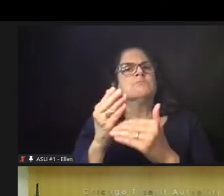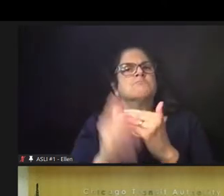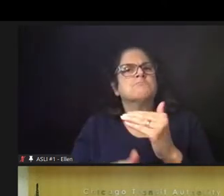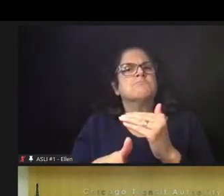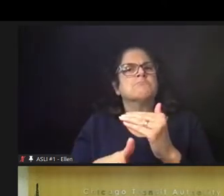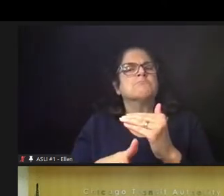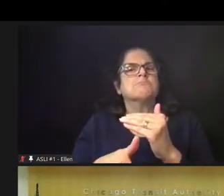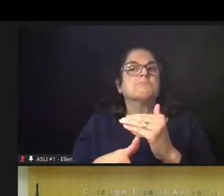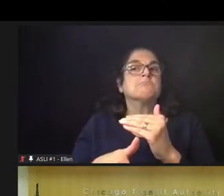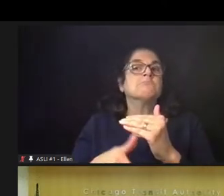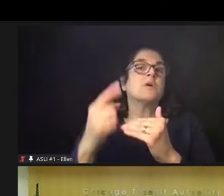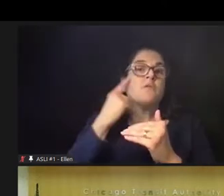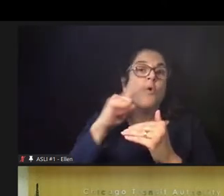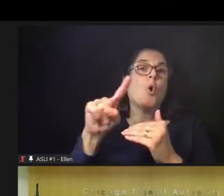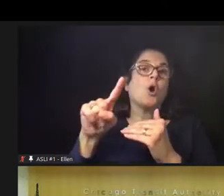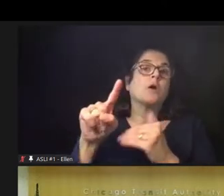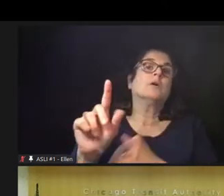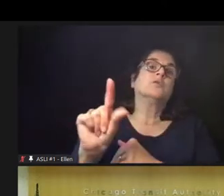23.